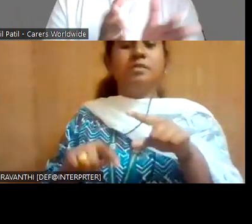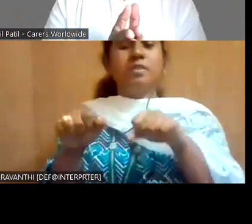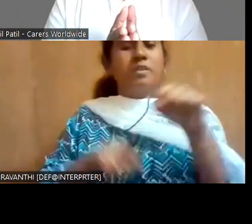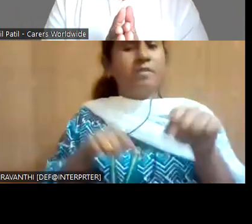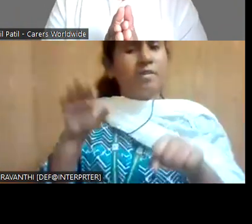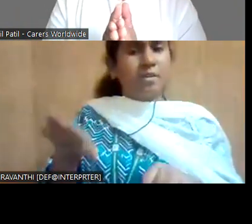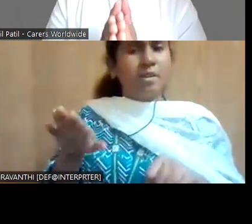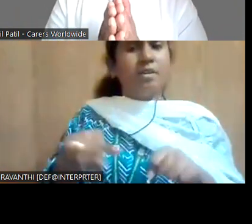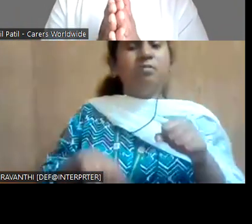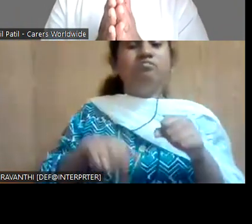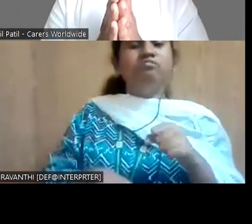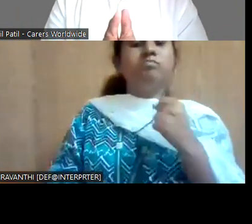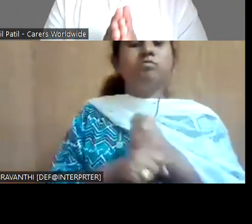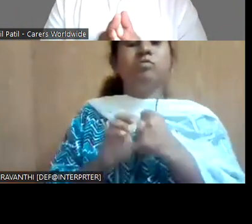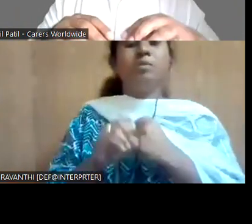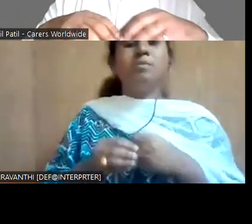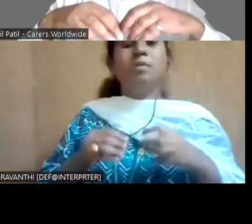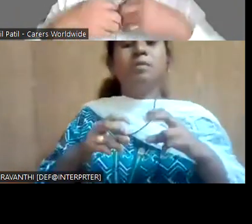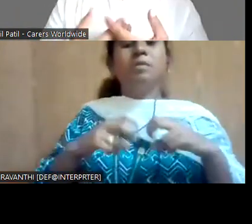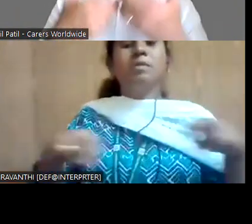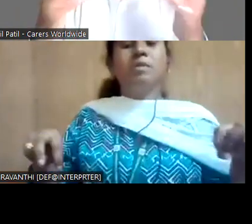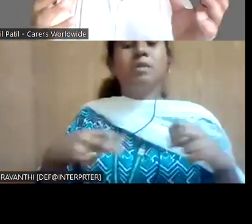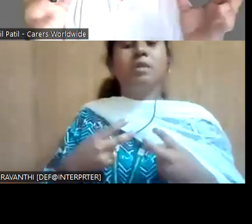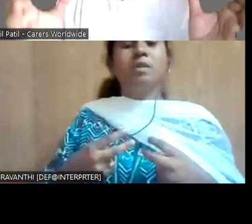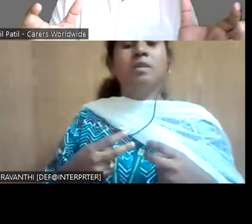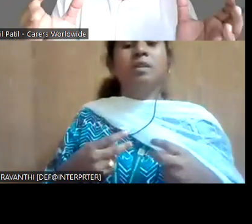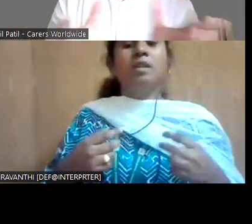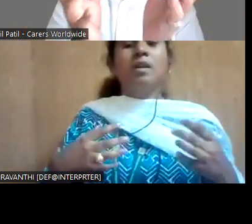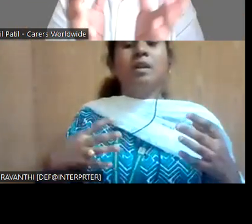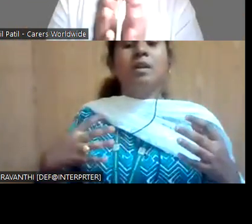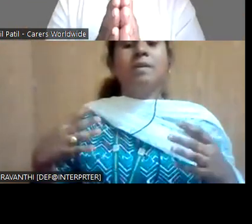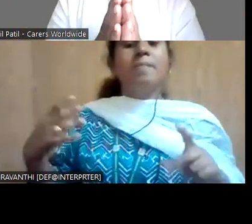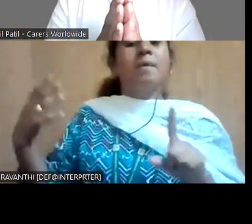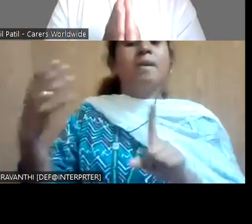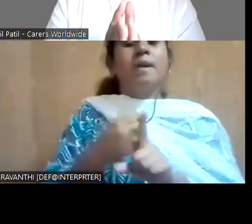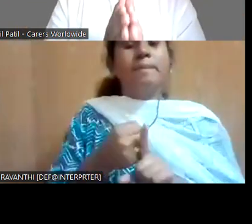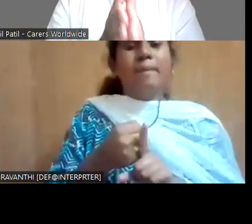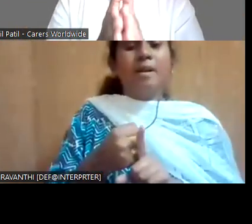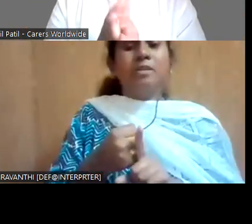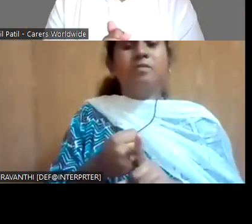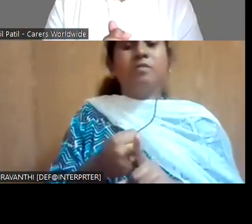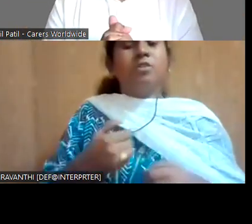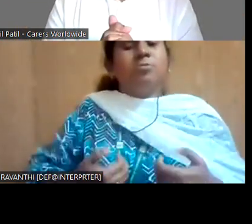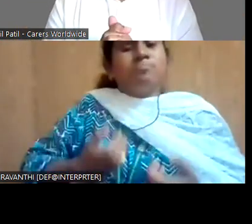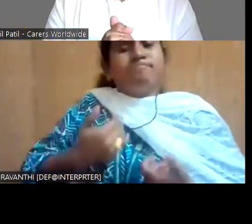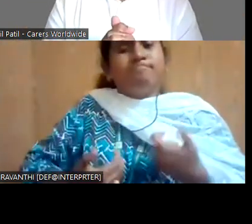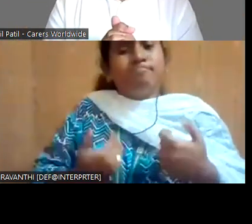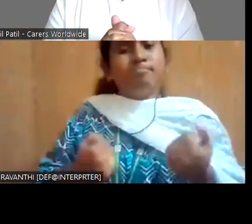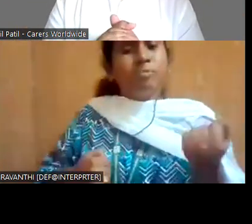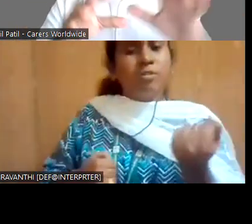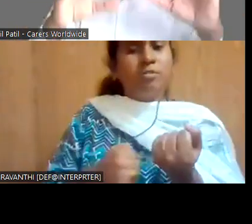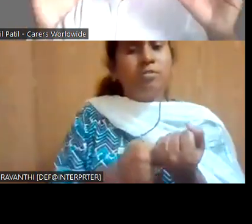the government is recognizing. And the second one is impact of our emotional support group for carers, what we have